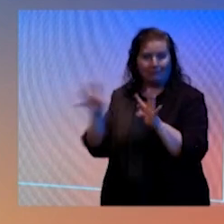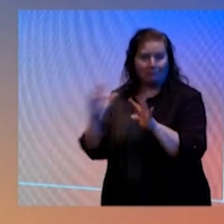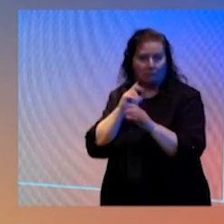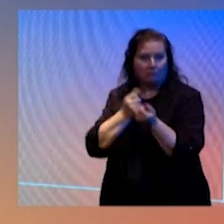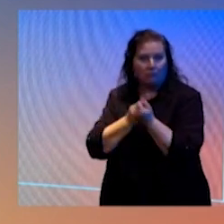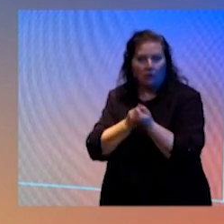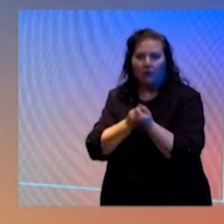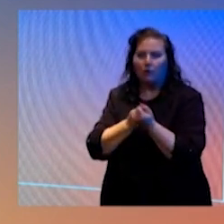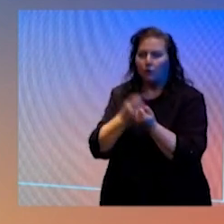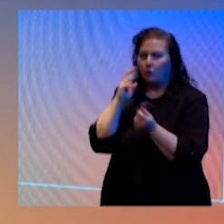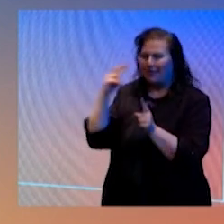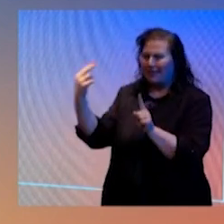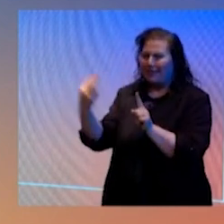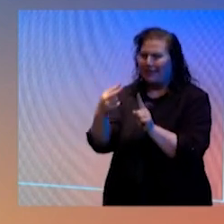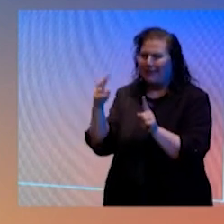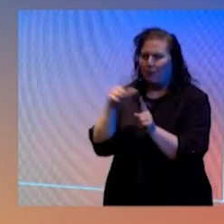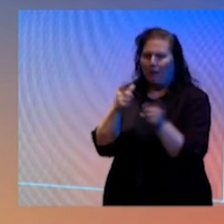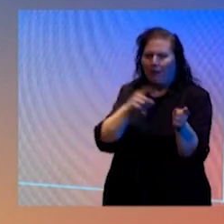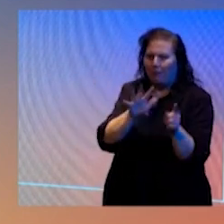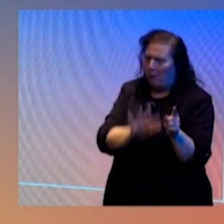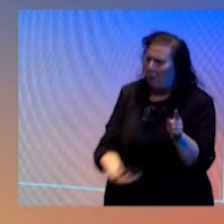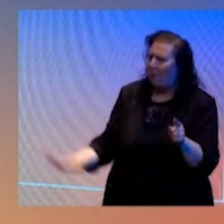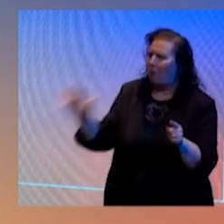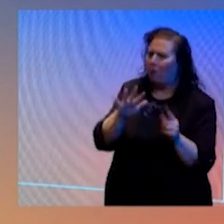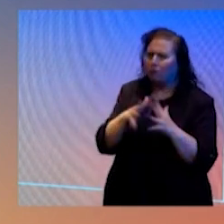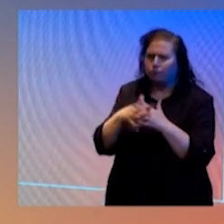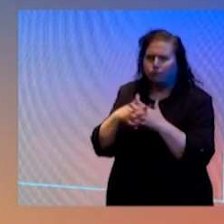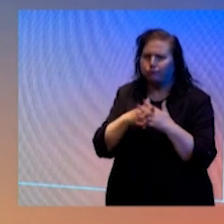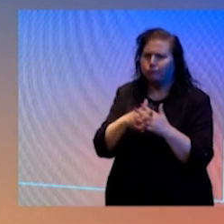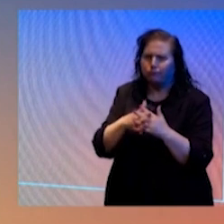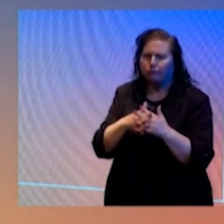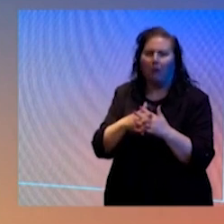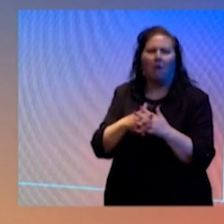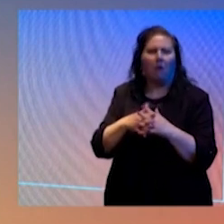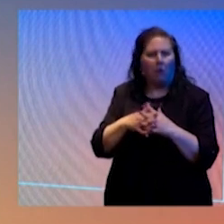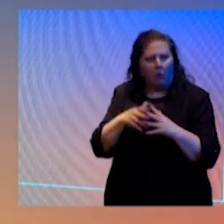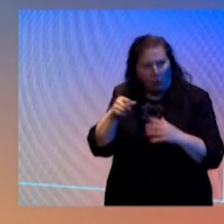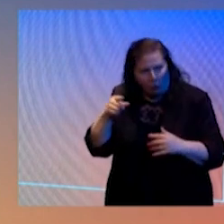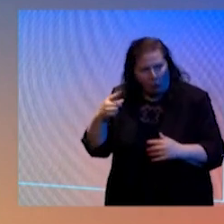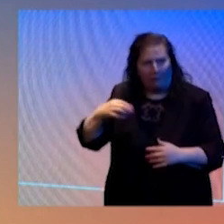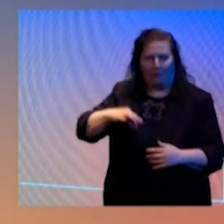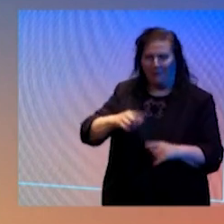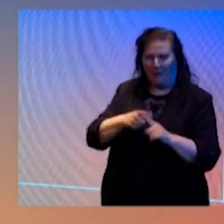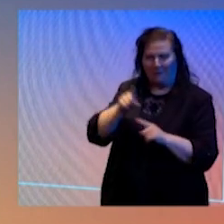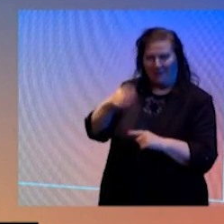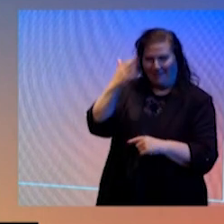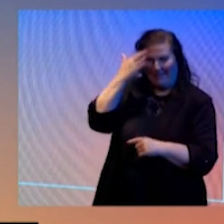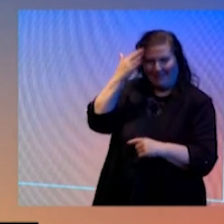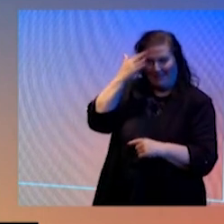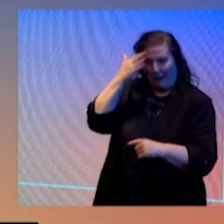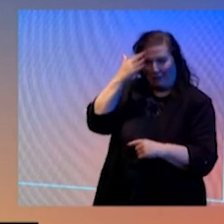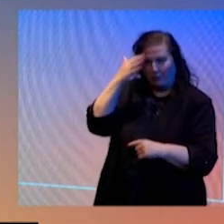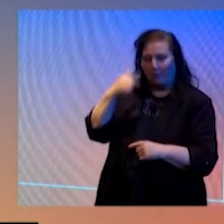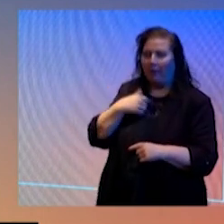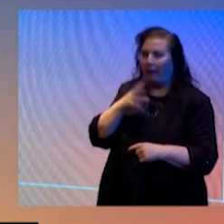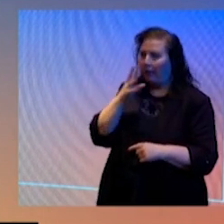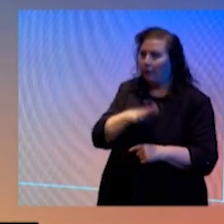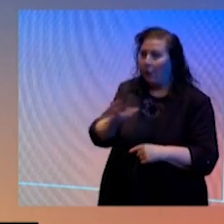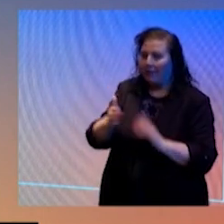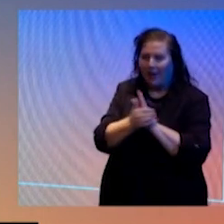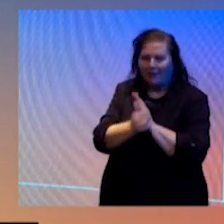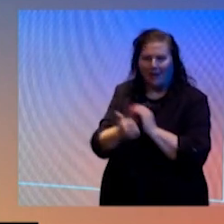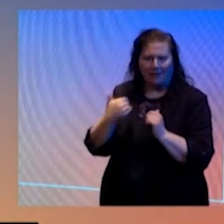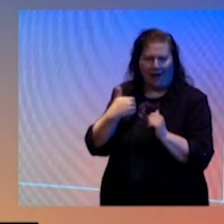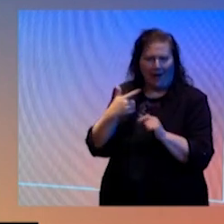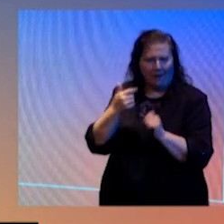what he saw all over our nation, we are the beneficiaries of this. So I will never take for granted the talent that I have around